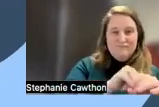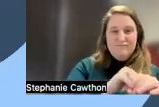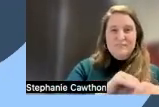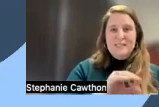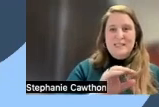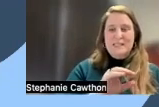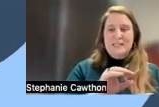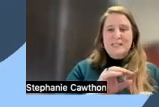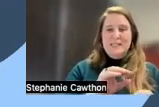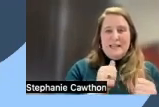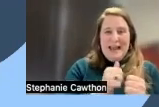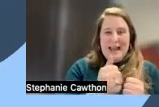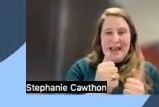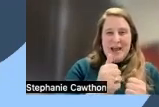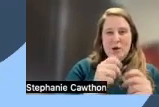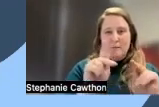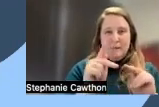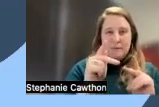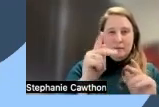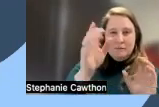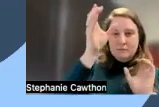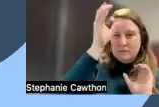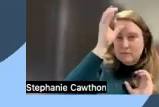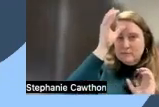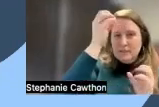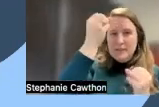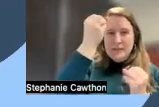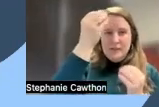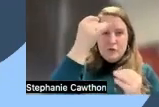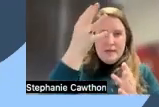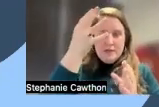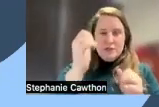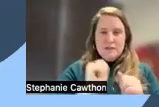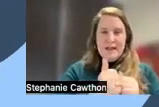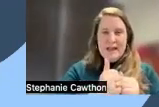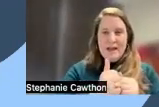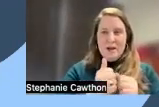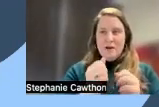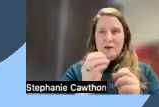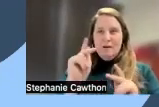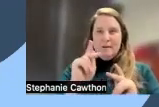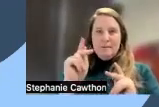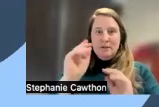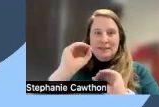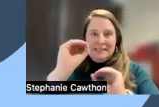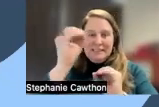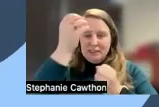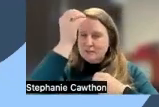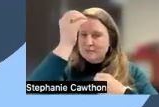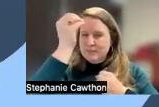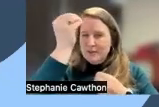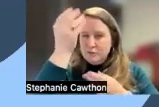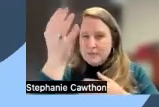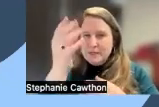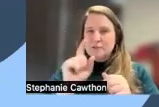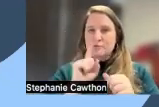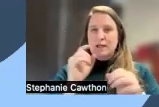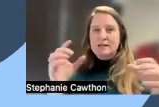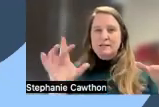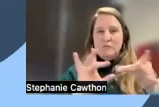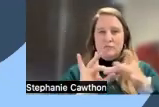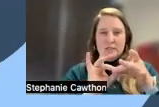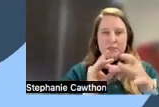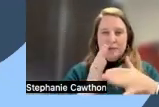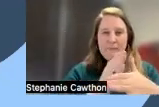And those three people are really involved in terms of how people think and gain access